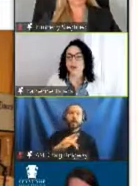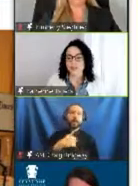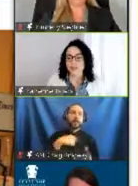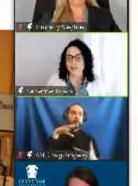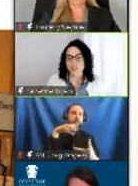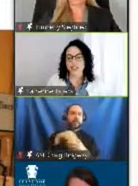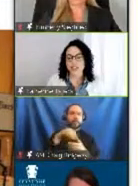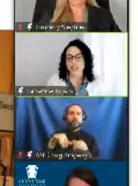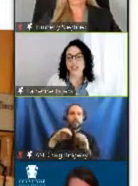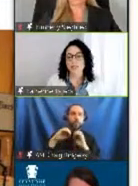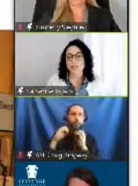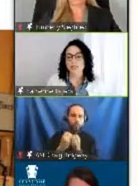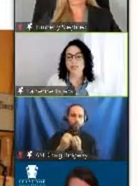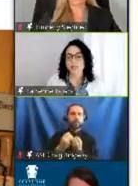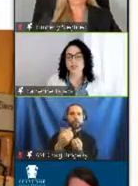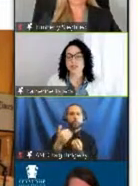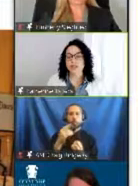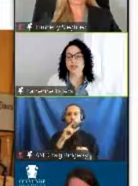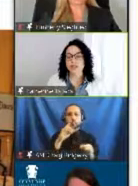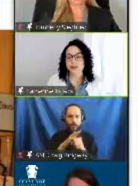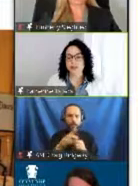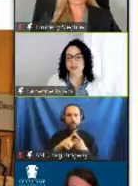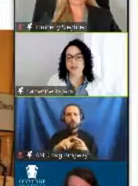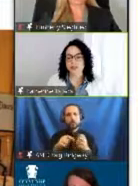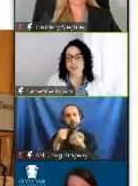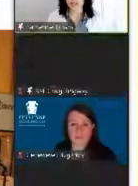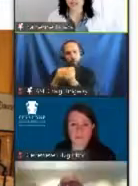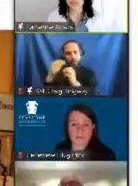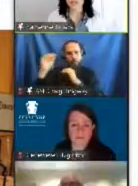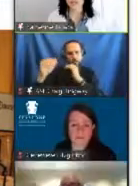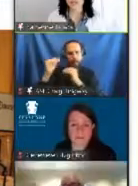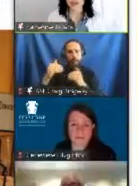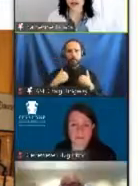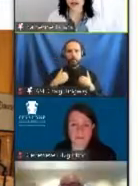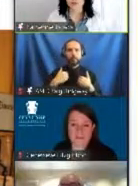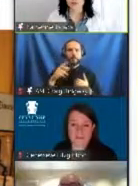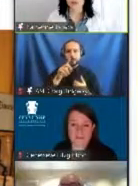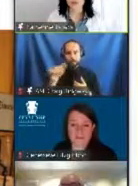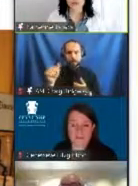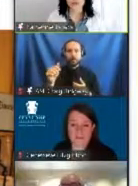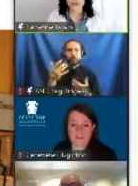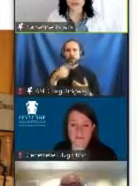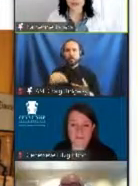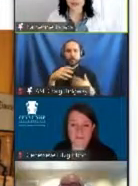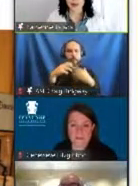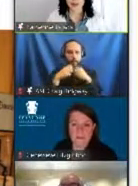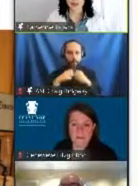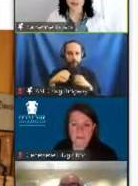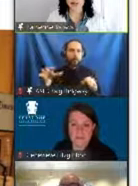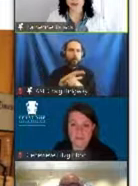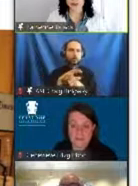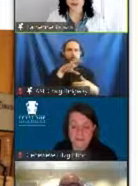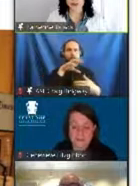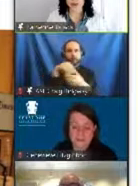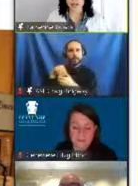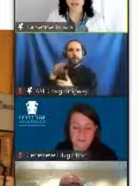of an organization that is committed to supporting adults with disabilities to be valued and fully participating members of